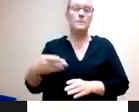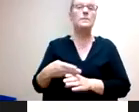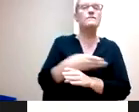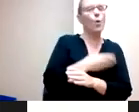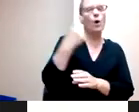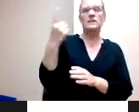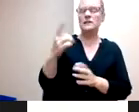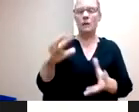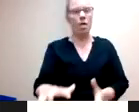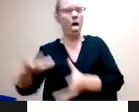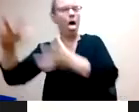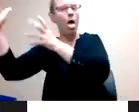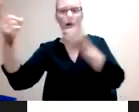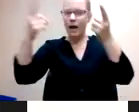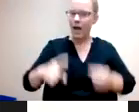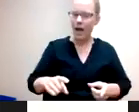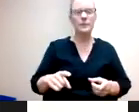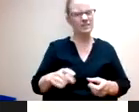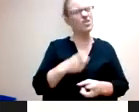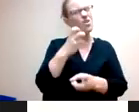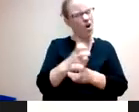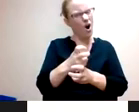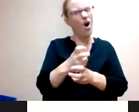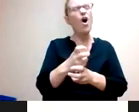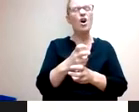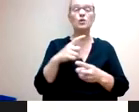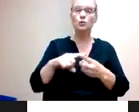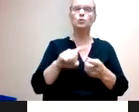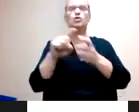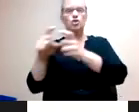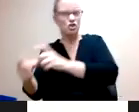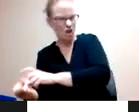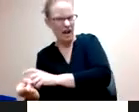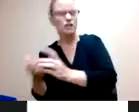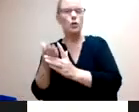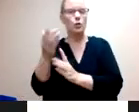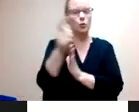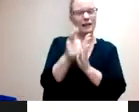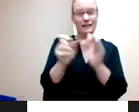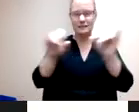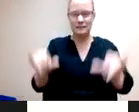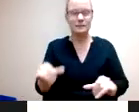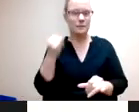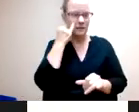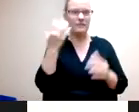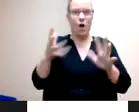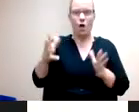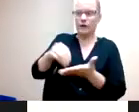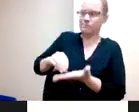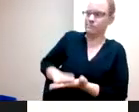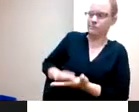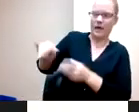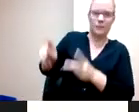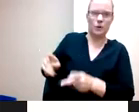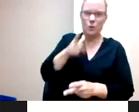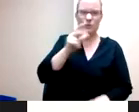moment, that these are very hard legal things to change and to get support, et cetera. So, and maybe if, I don't know if